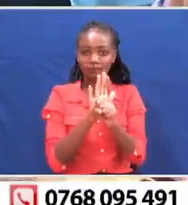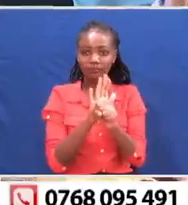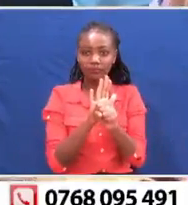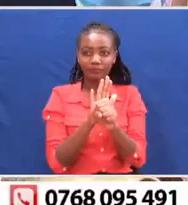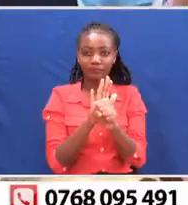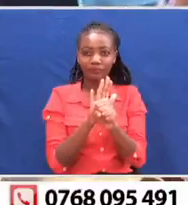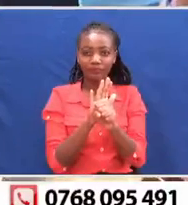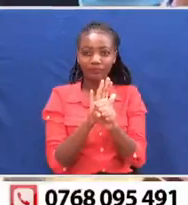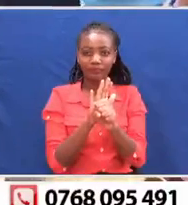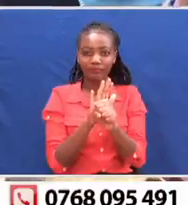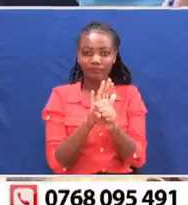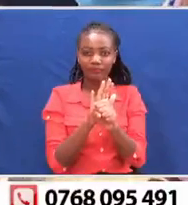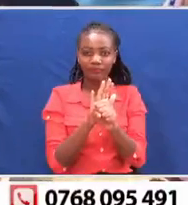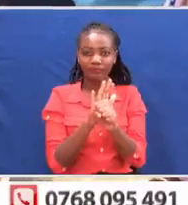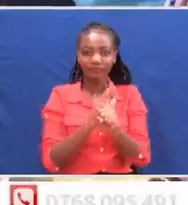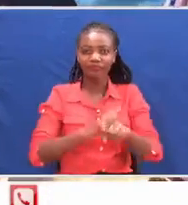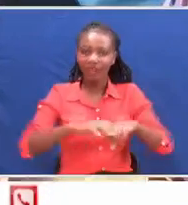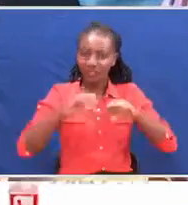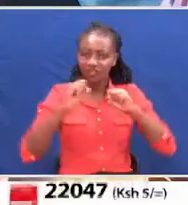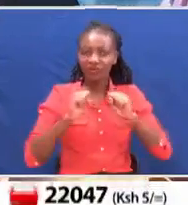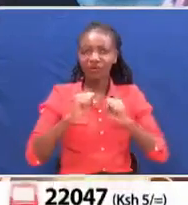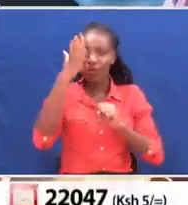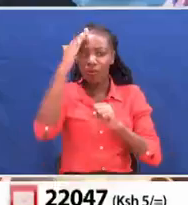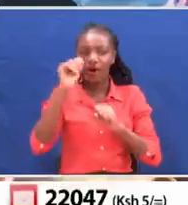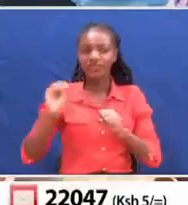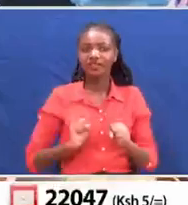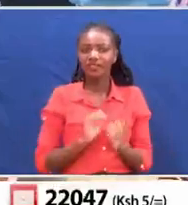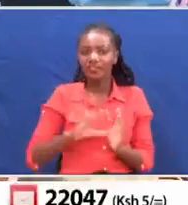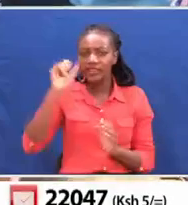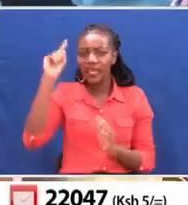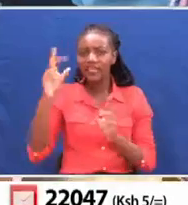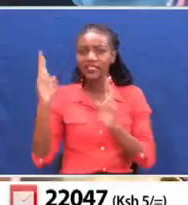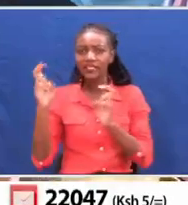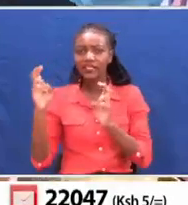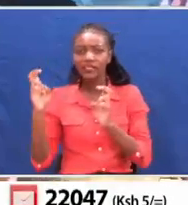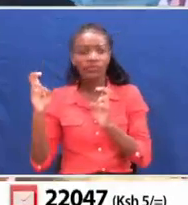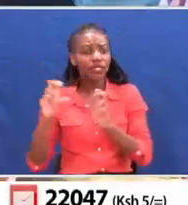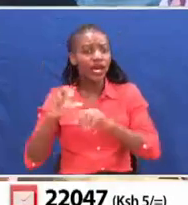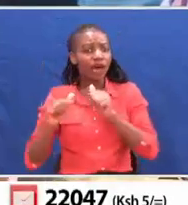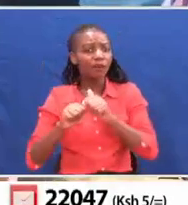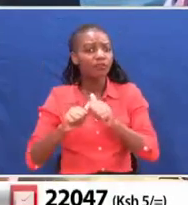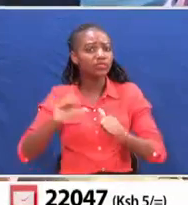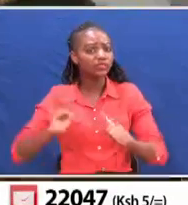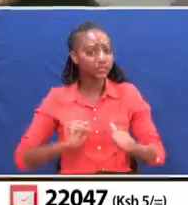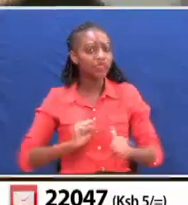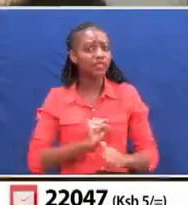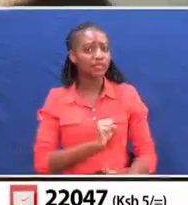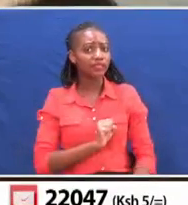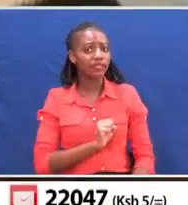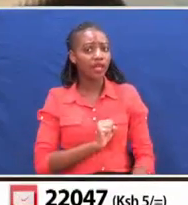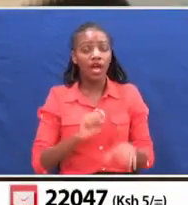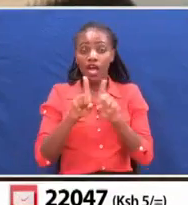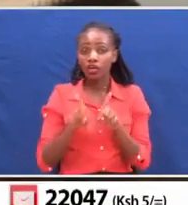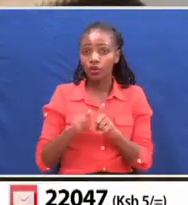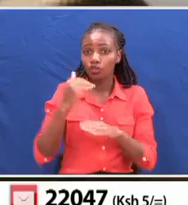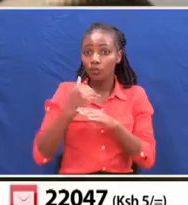Ukakamavu kwa panda kuelewa mambo yanaendelea bungeni Senate. And before